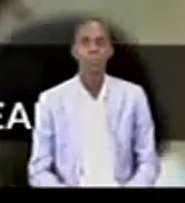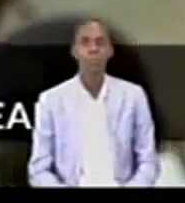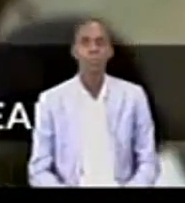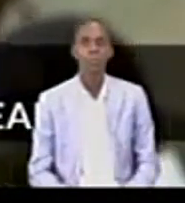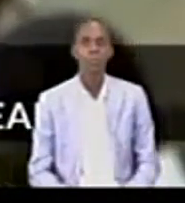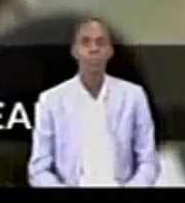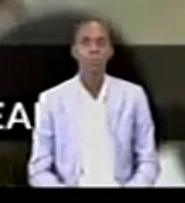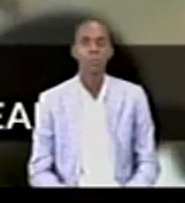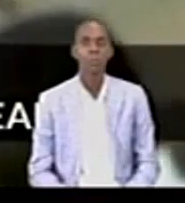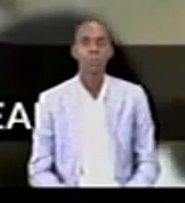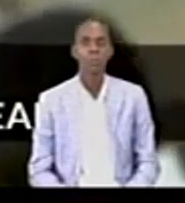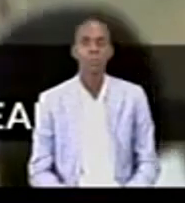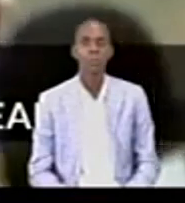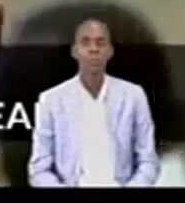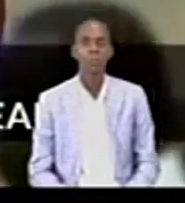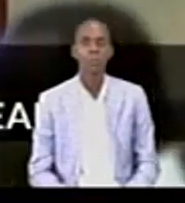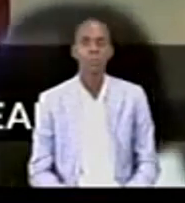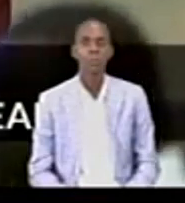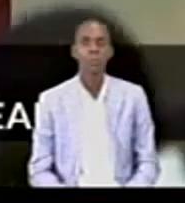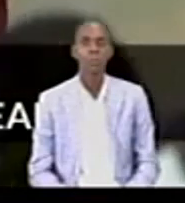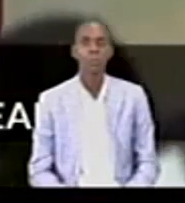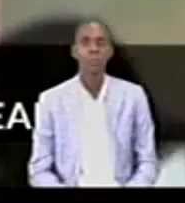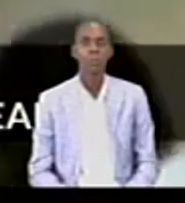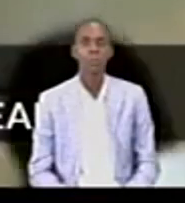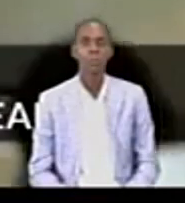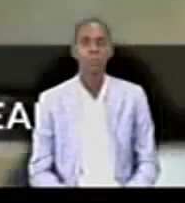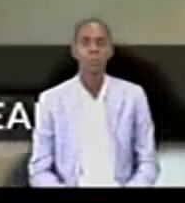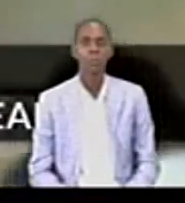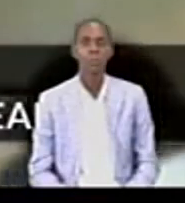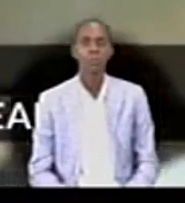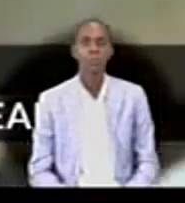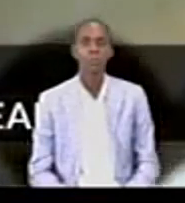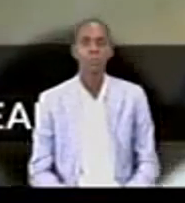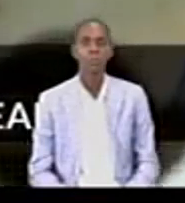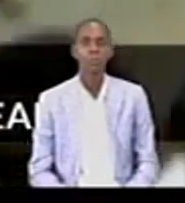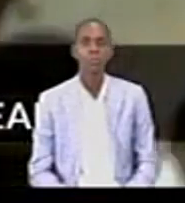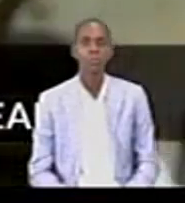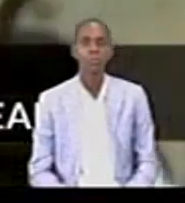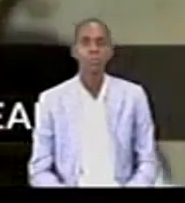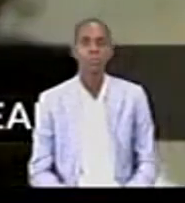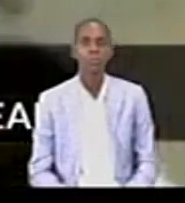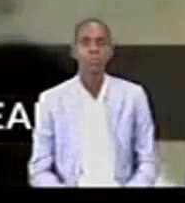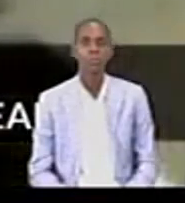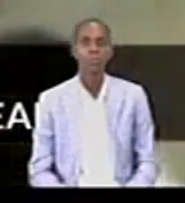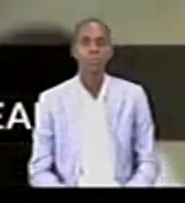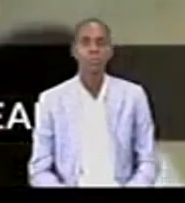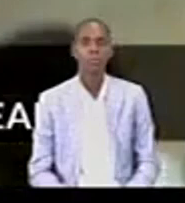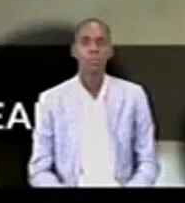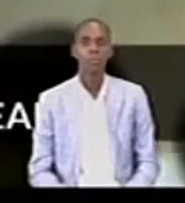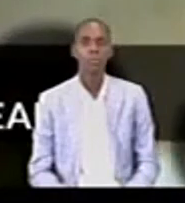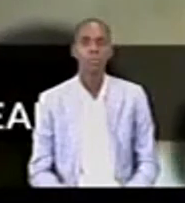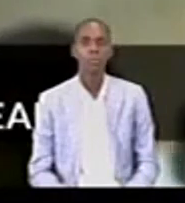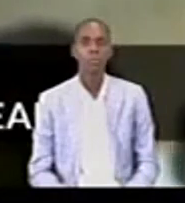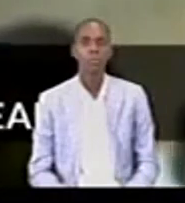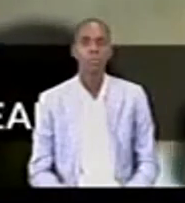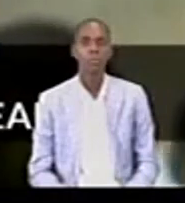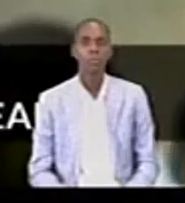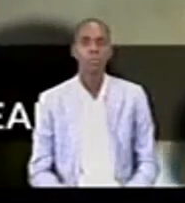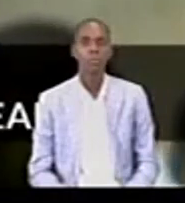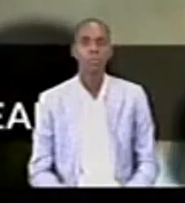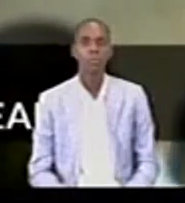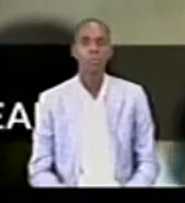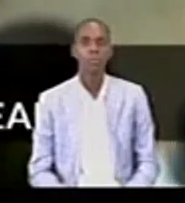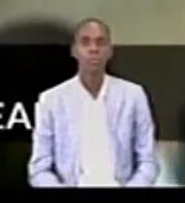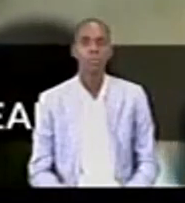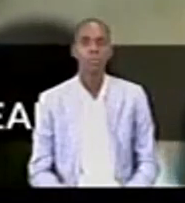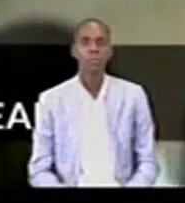to save me from sin, and show me the heavenly way. Forever, O Lord, is thy word, established